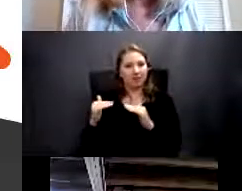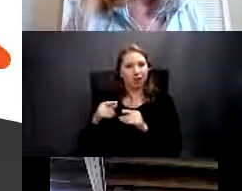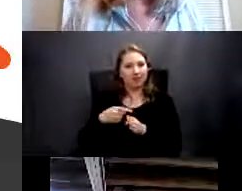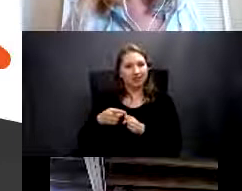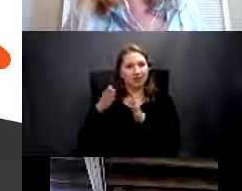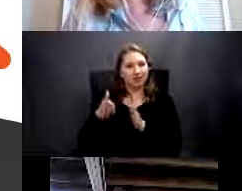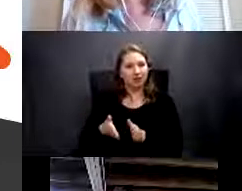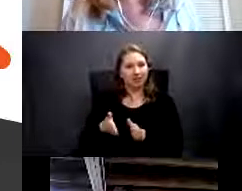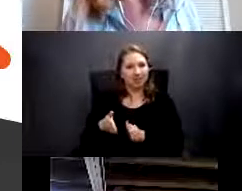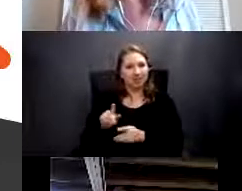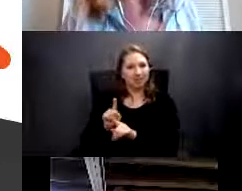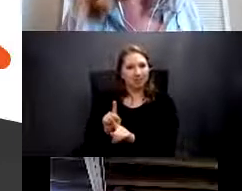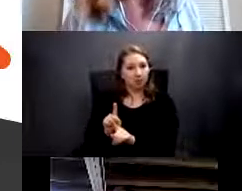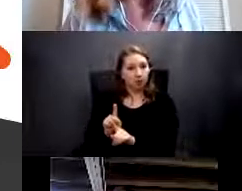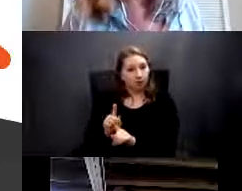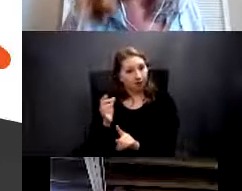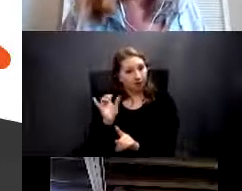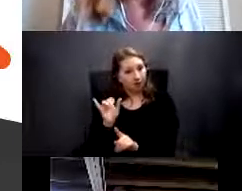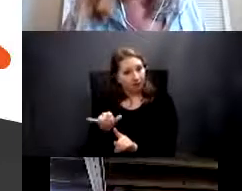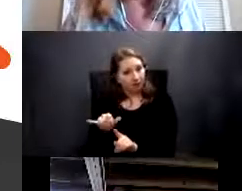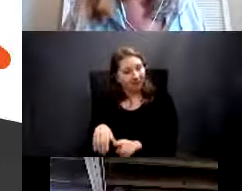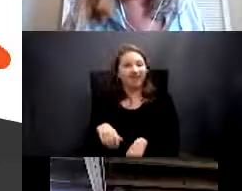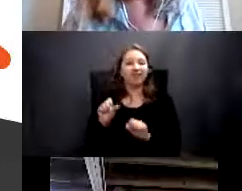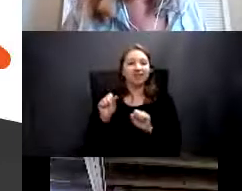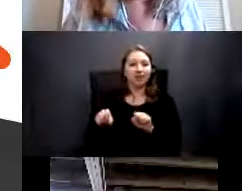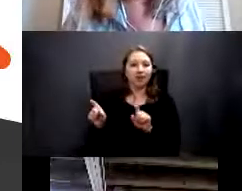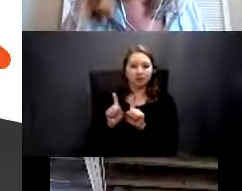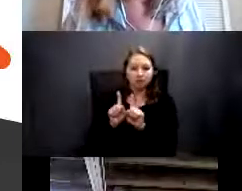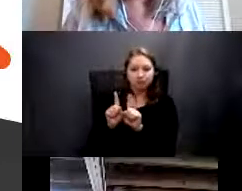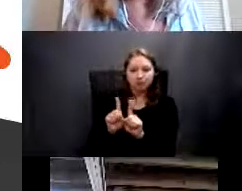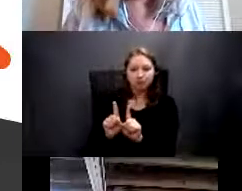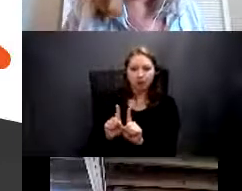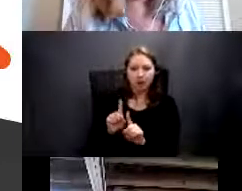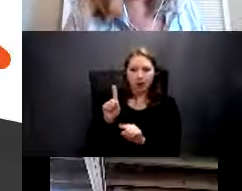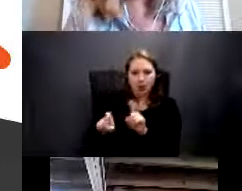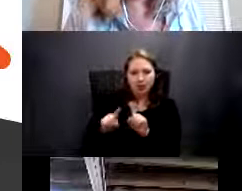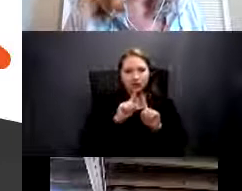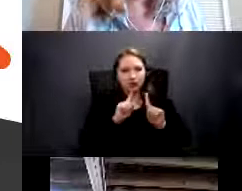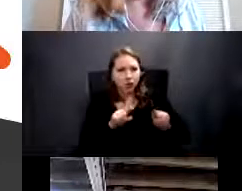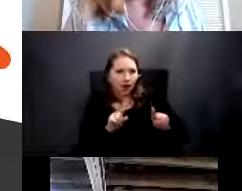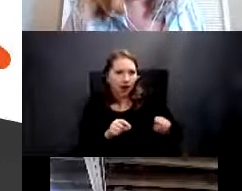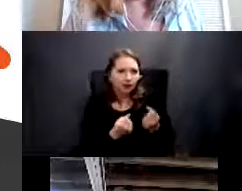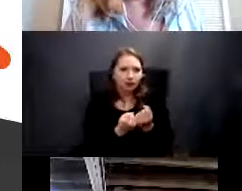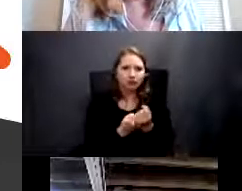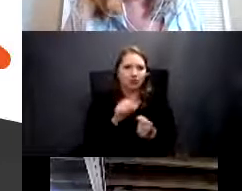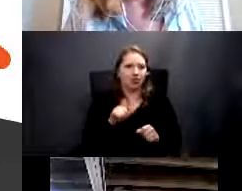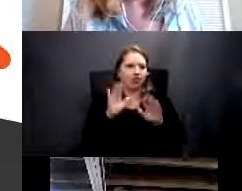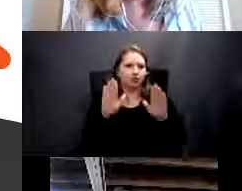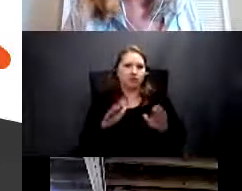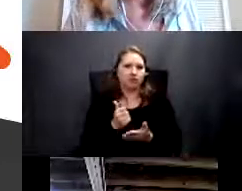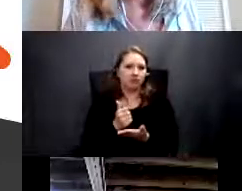that? That can walk along with you and answer questions is really, really